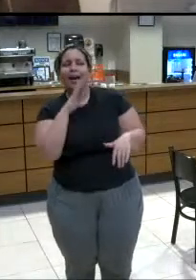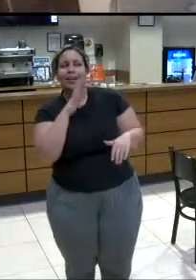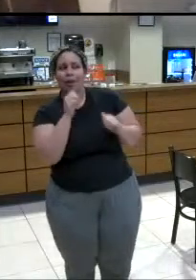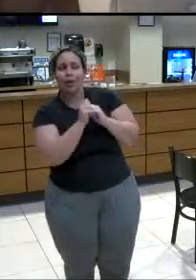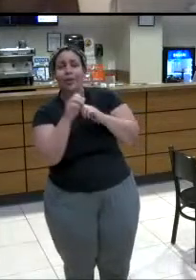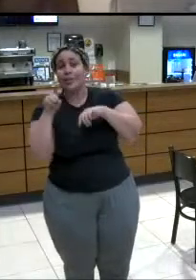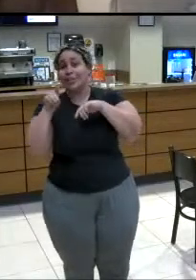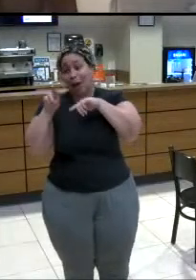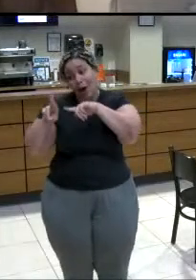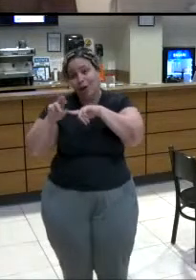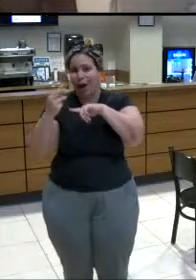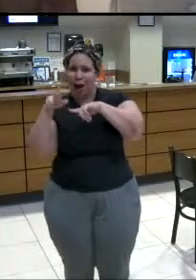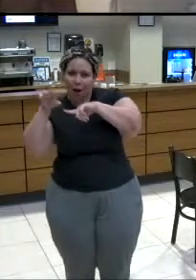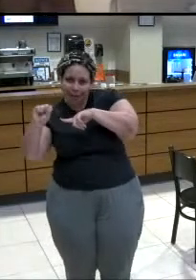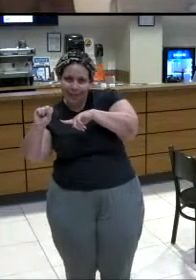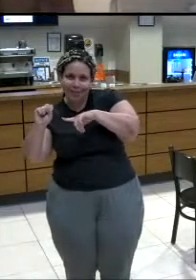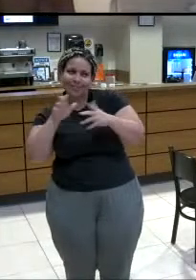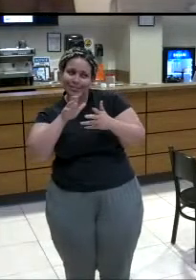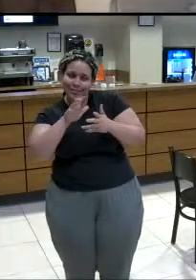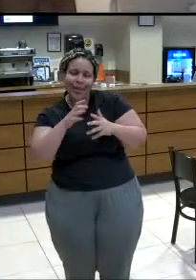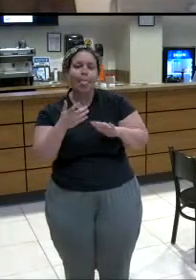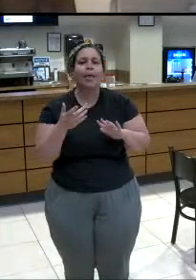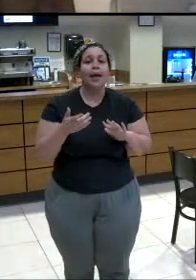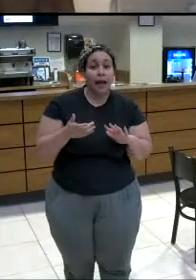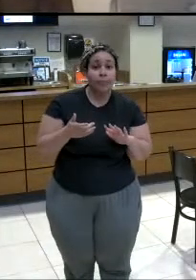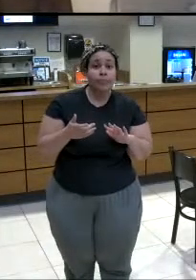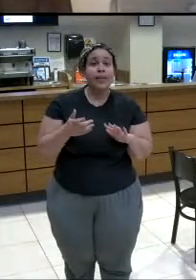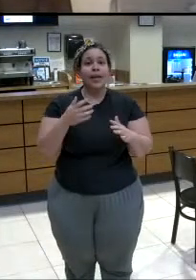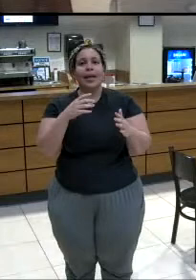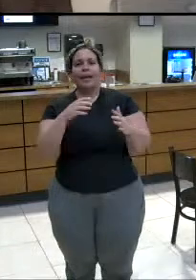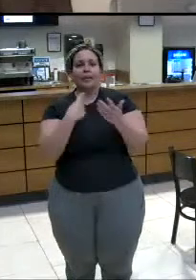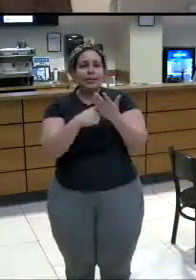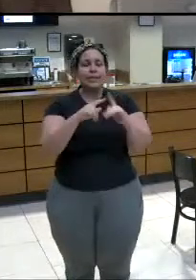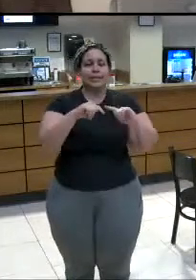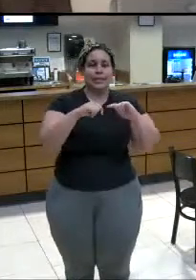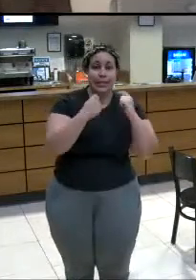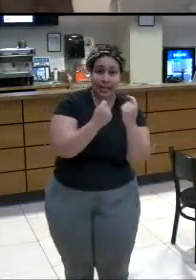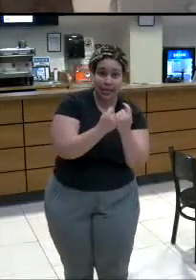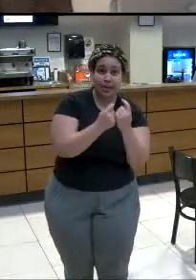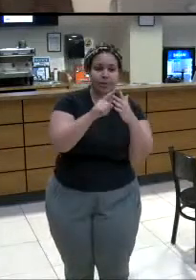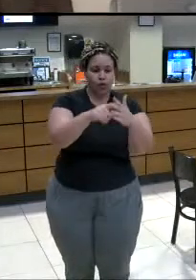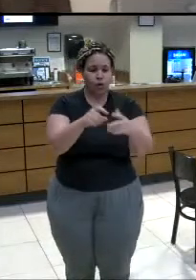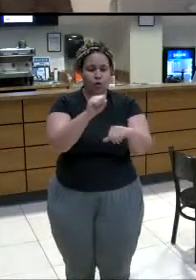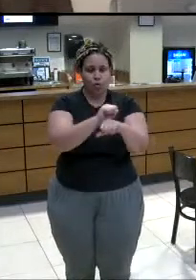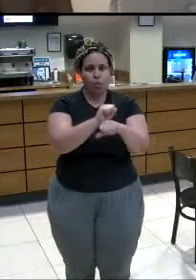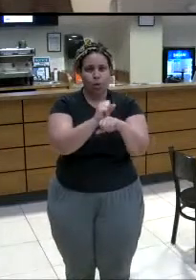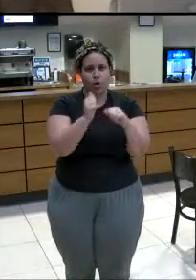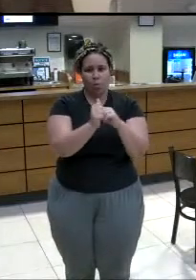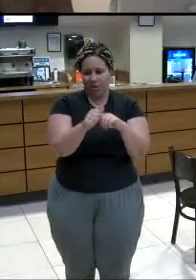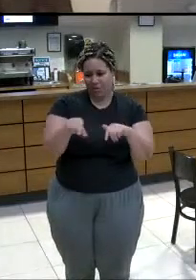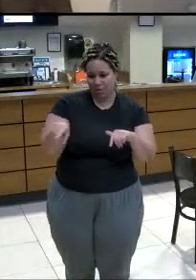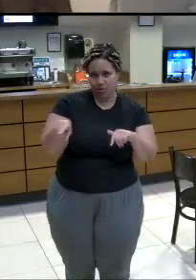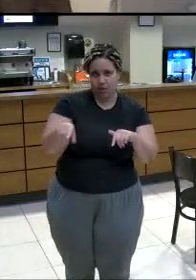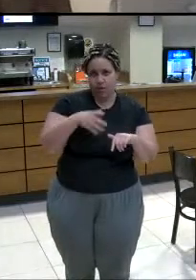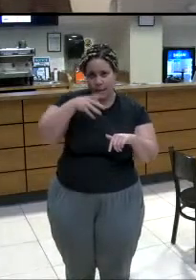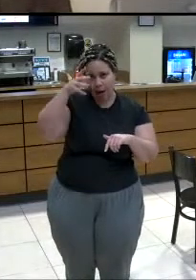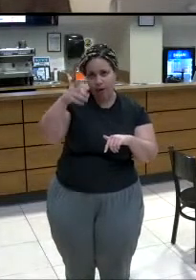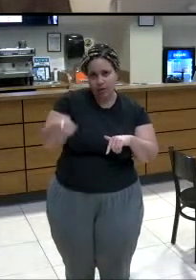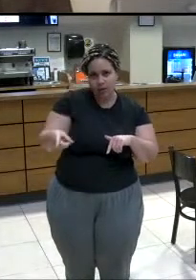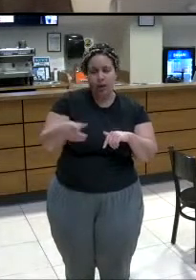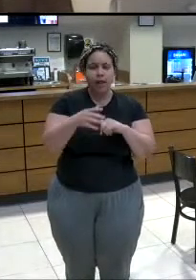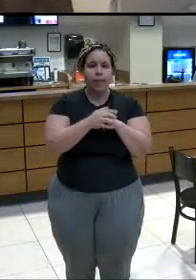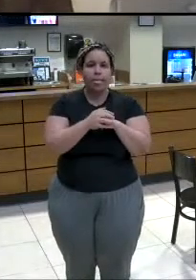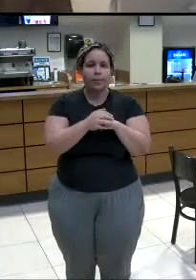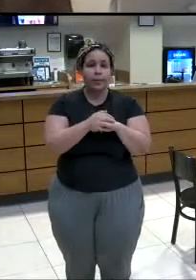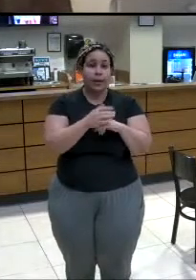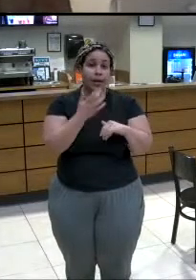as we are having listening sessions to see where we can actually begin that work with our parents. I would actually like to have them